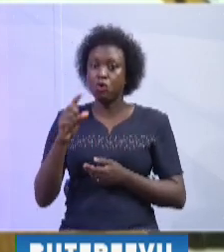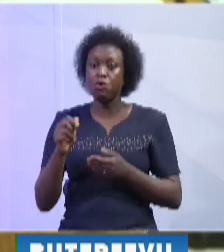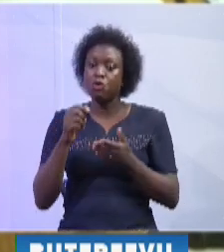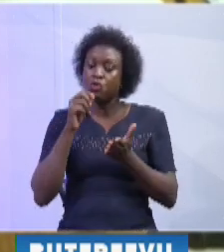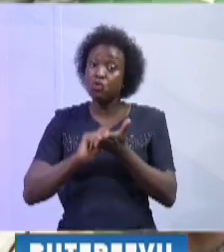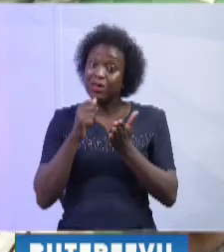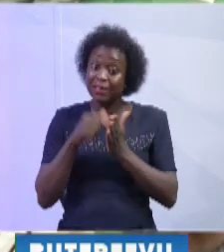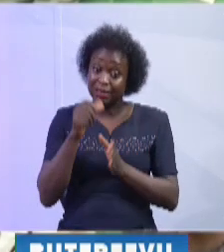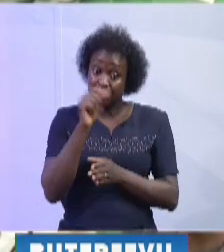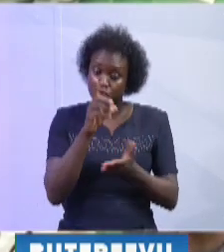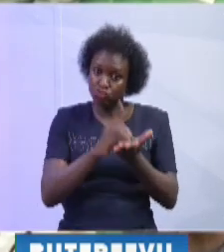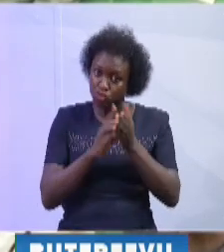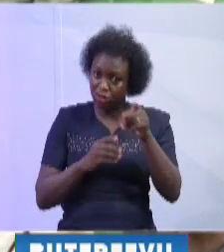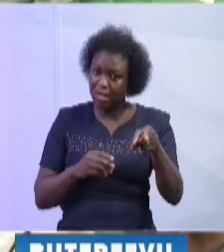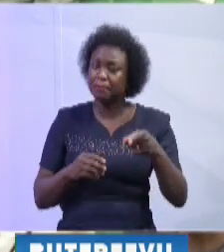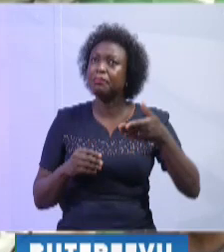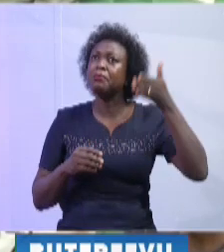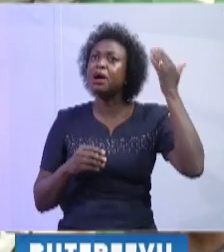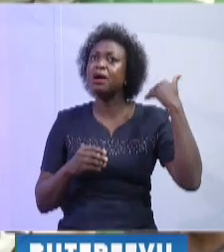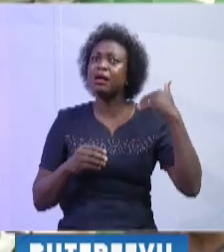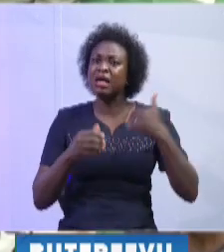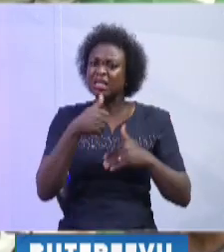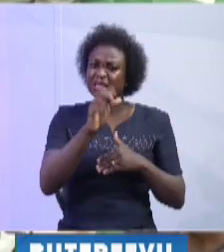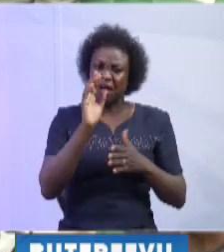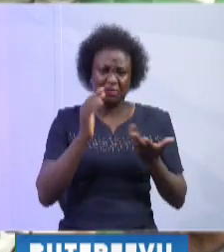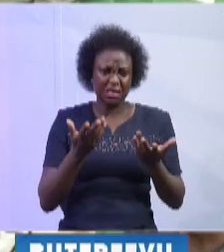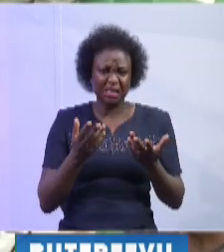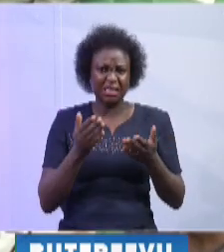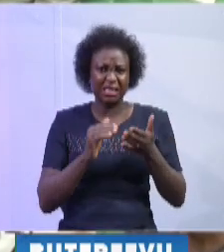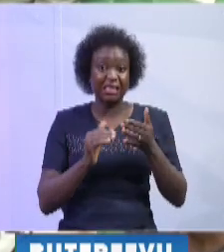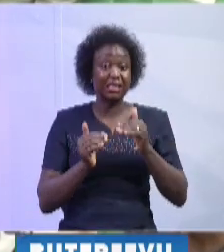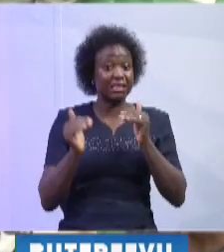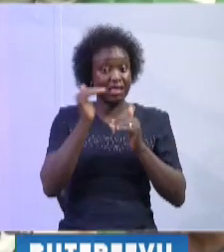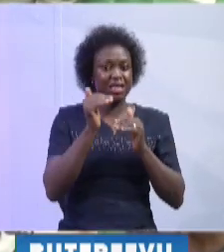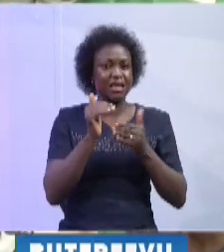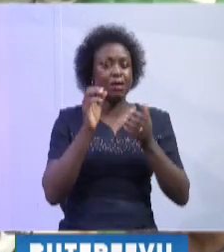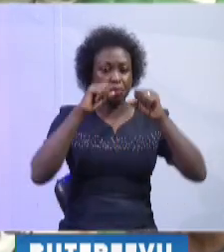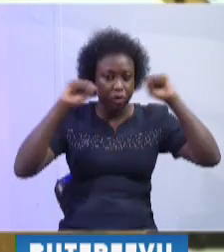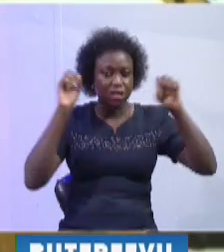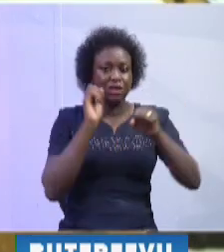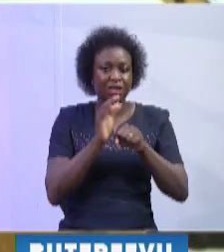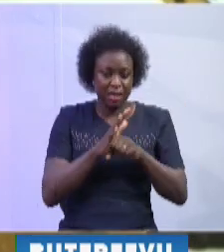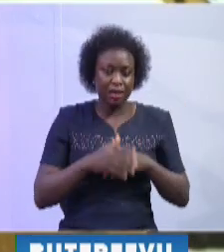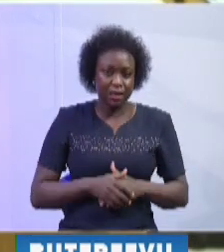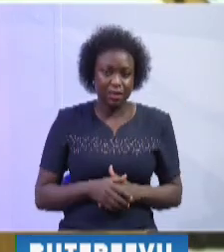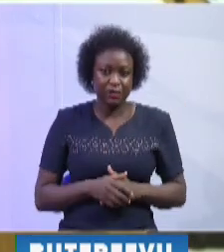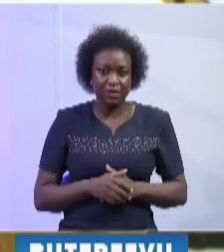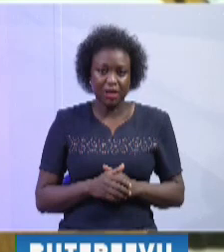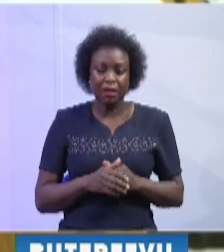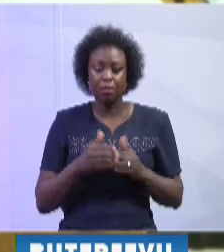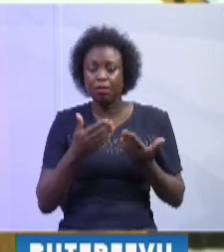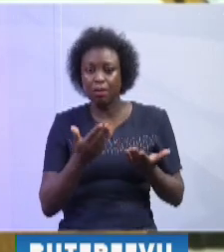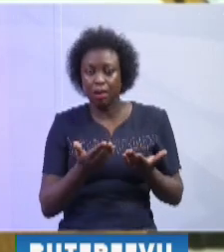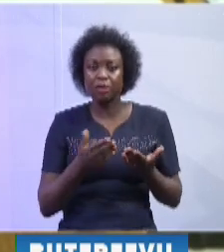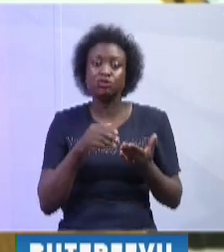Msenero. By then, she was still a senior presidential advisor on epidemics. Writing to Dr. Msenero, a